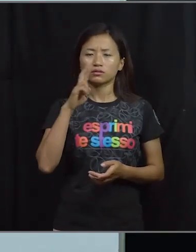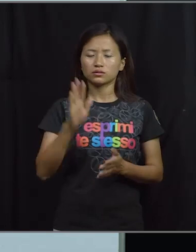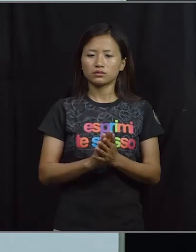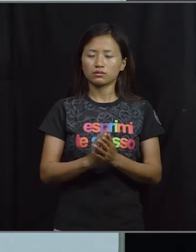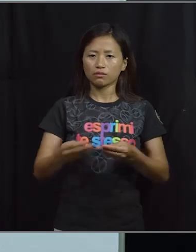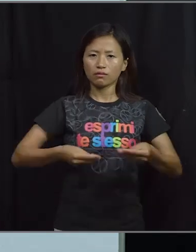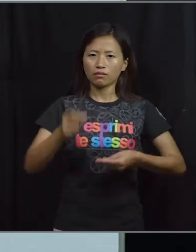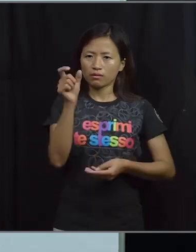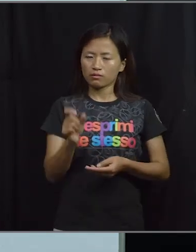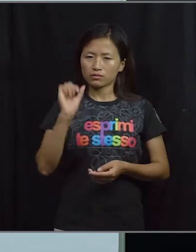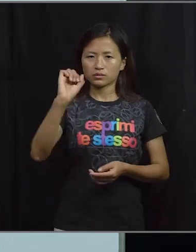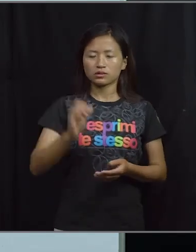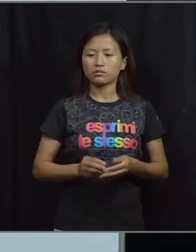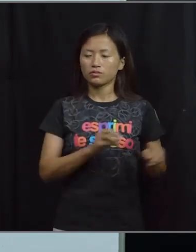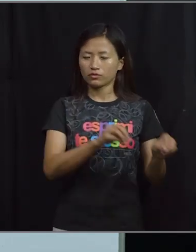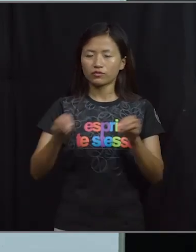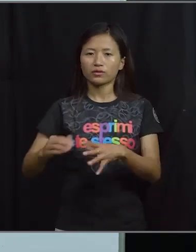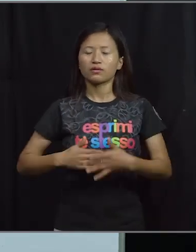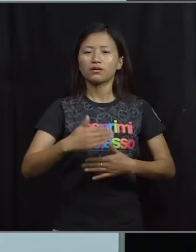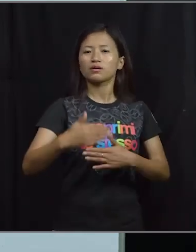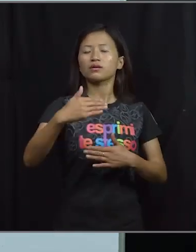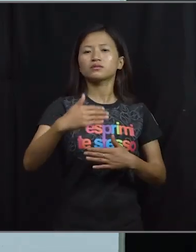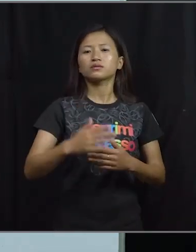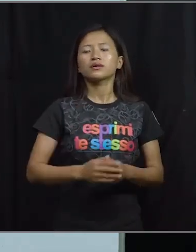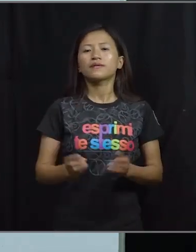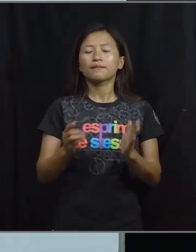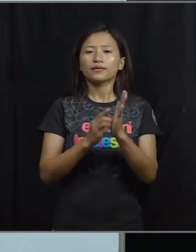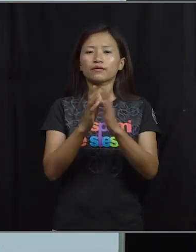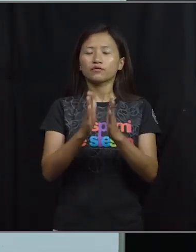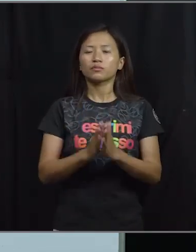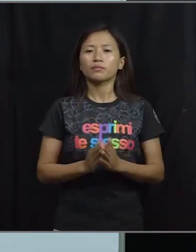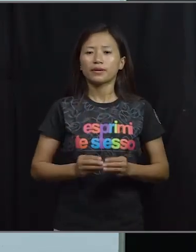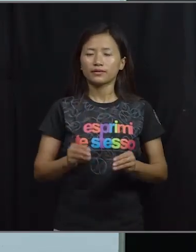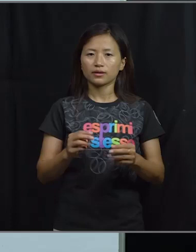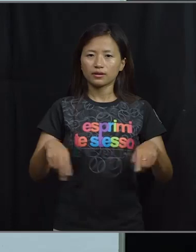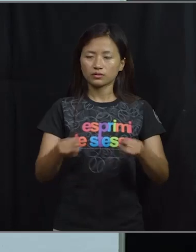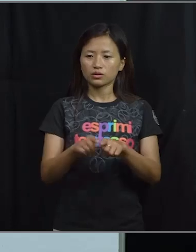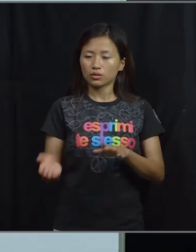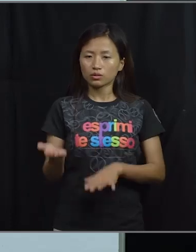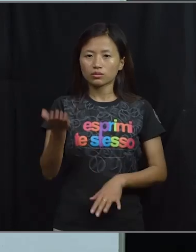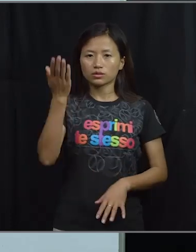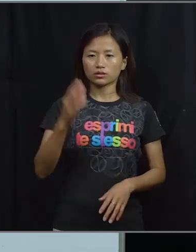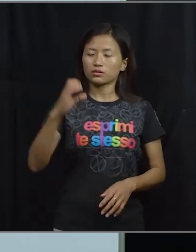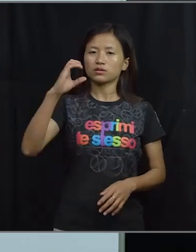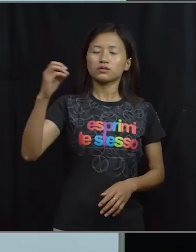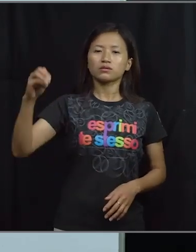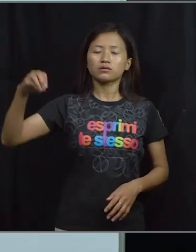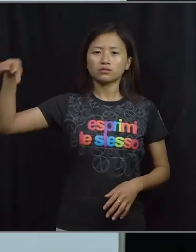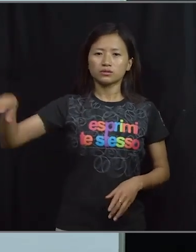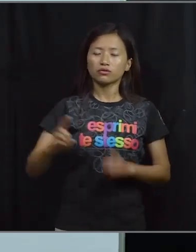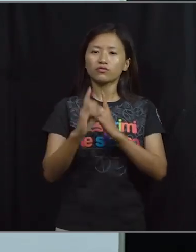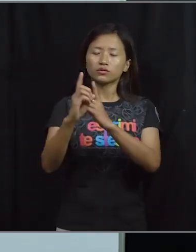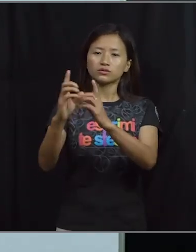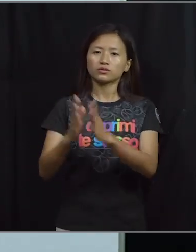entrepreneurs, want to move ahead with the development and growth in a country or follows the innovative